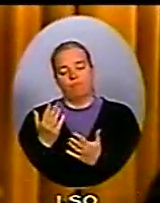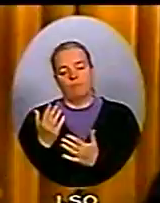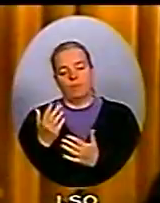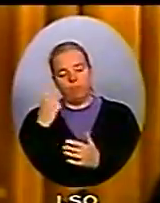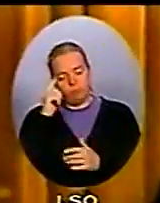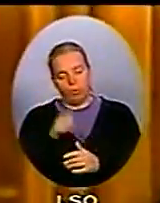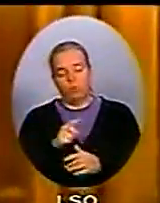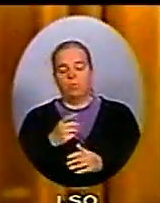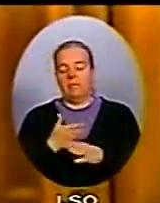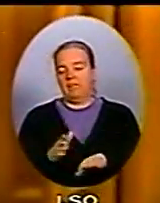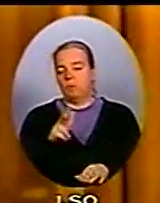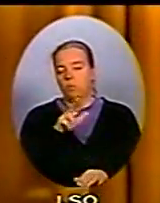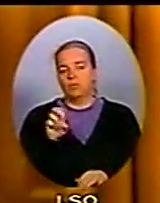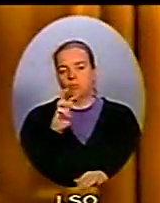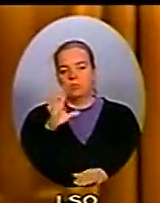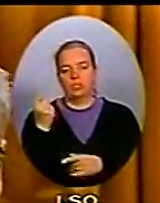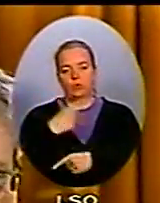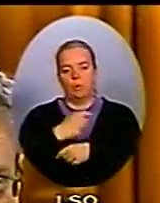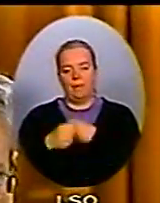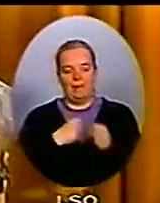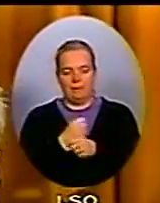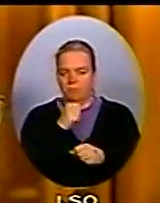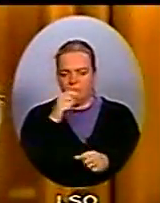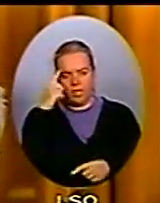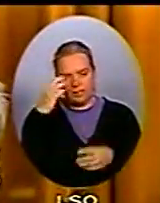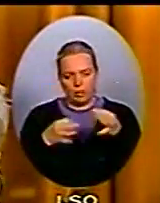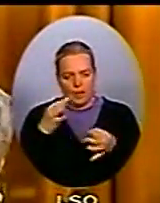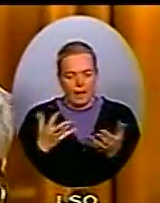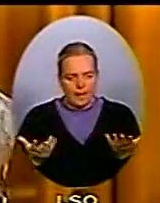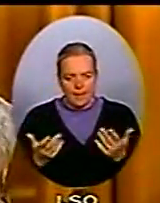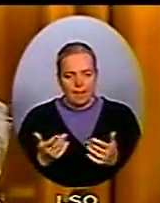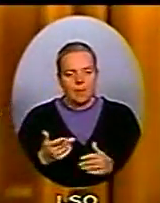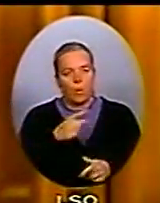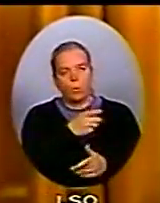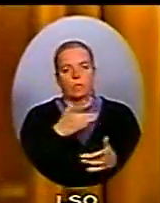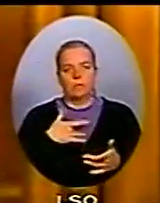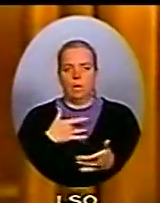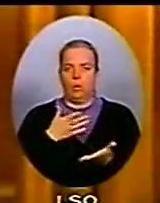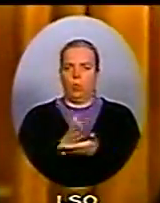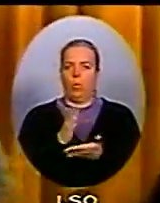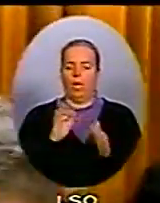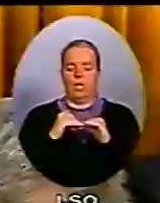sense of entitlement? Because for crying out loud, even Batman drives his own car.